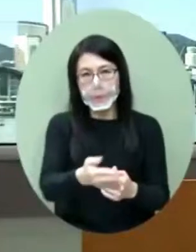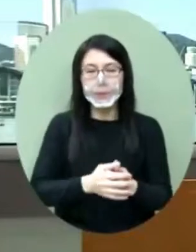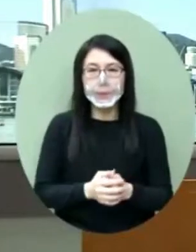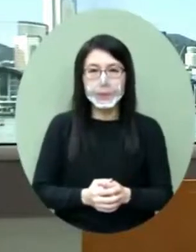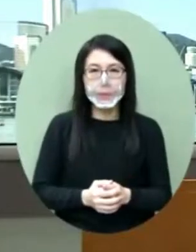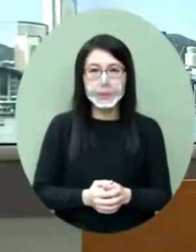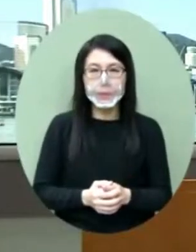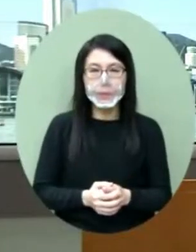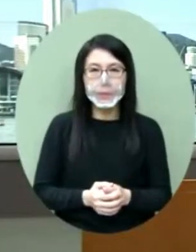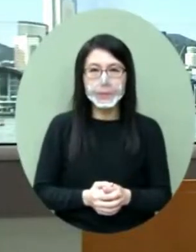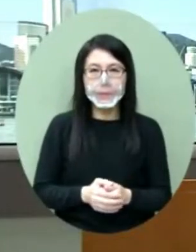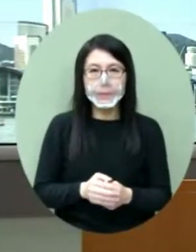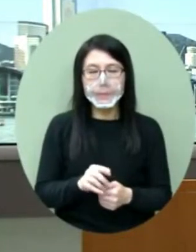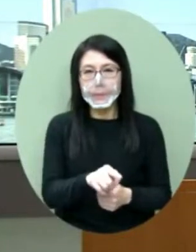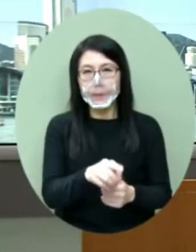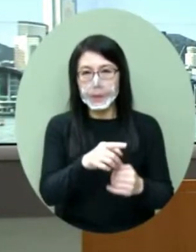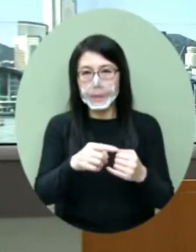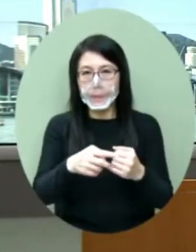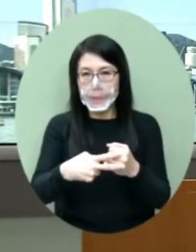see a rebound.